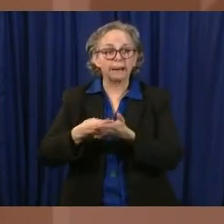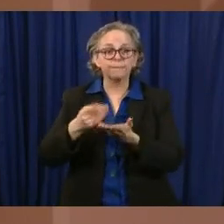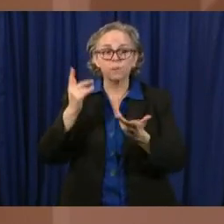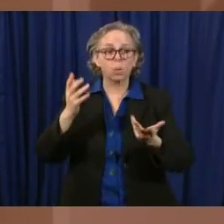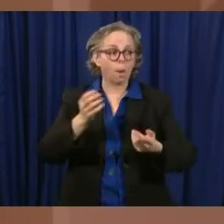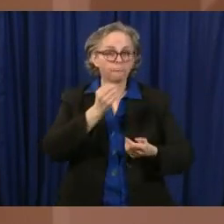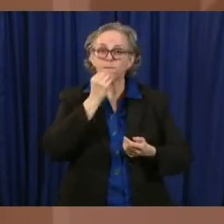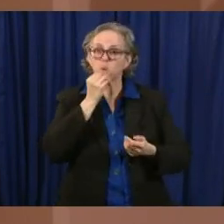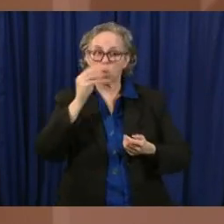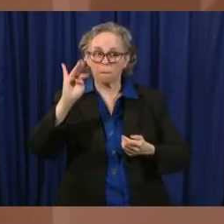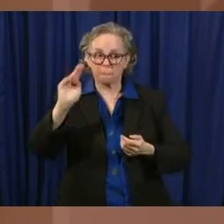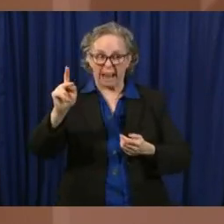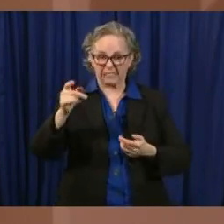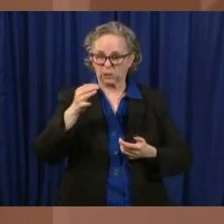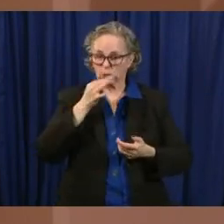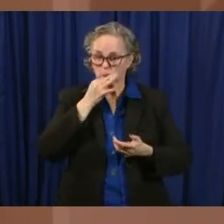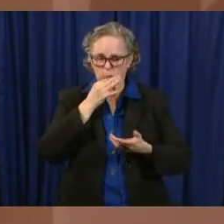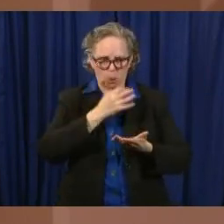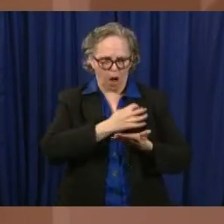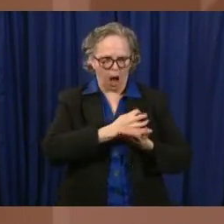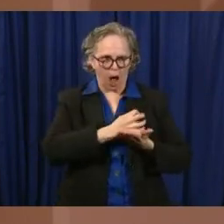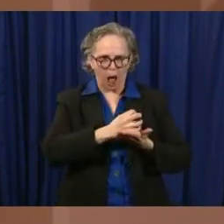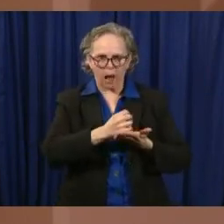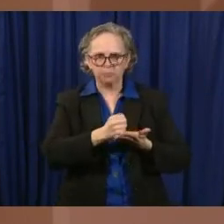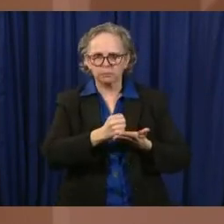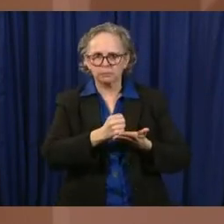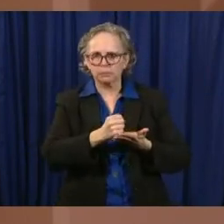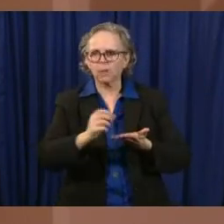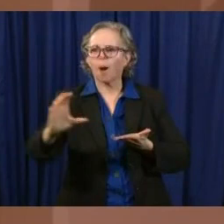during this coronavirus pandemic.